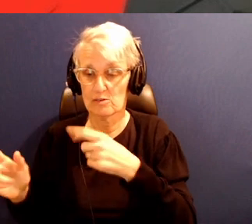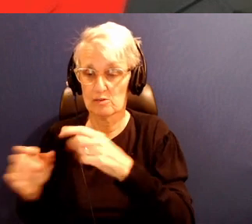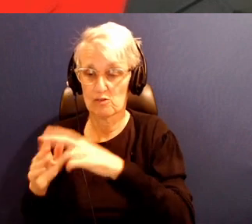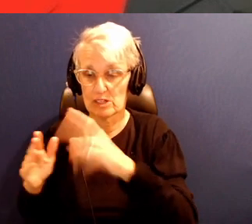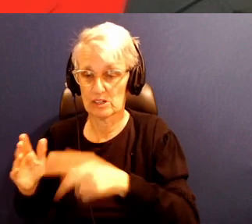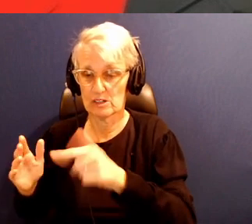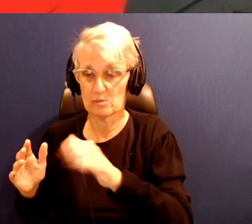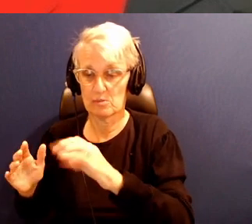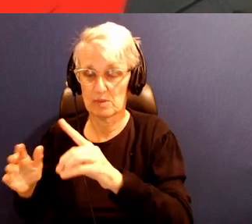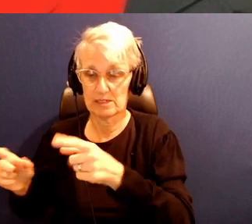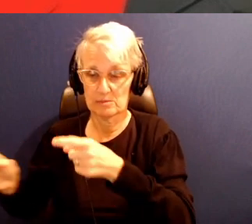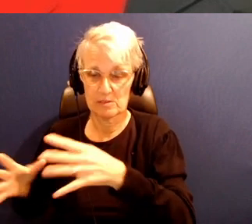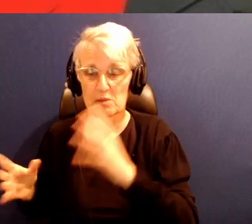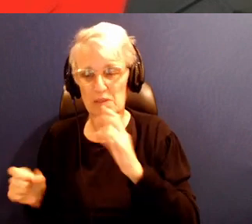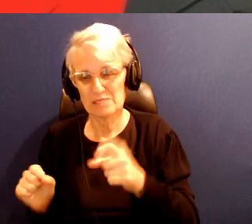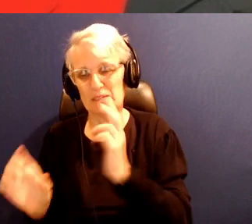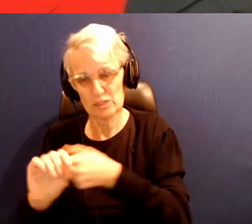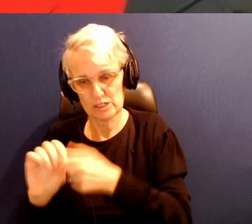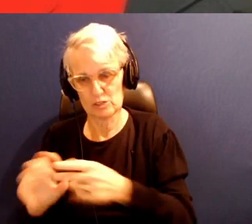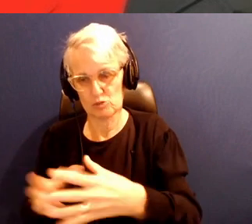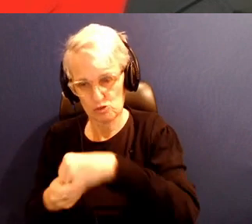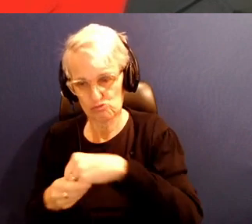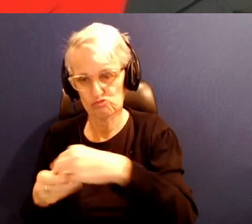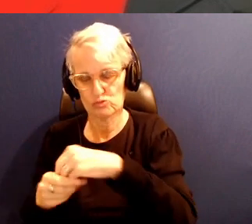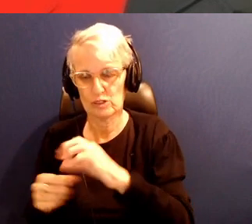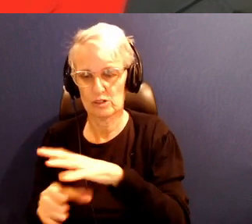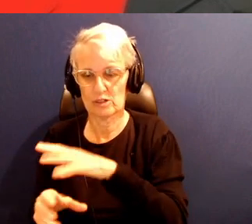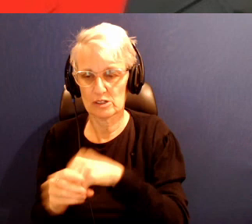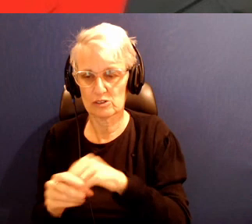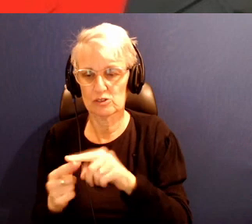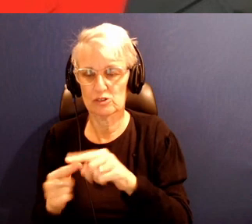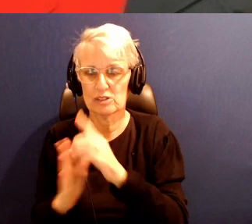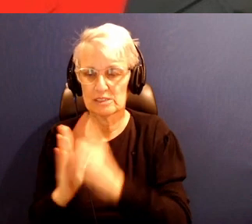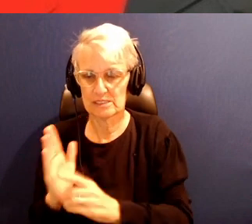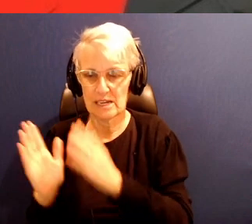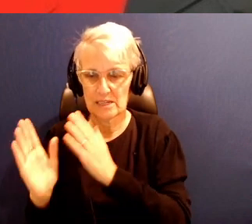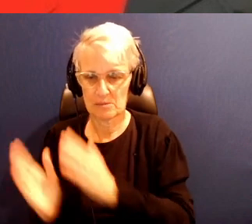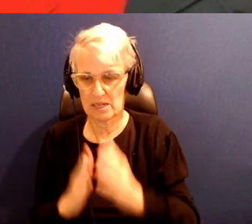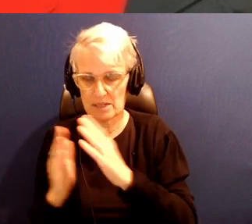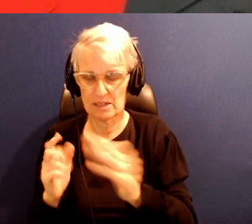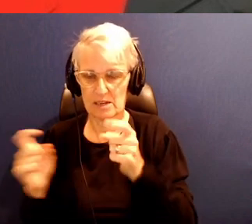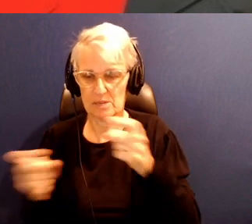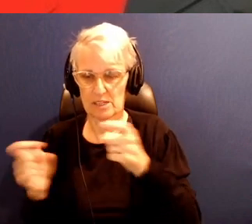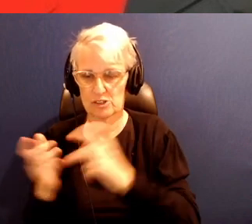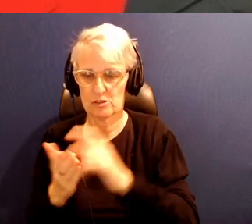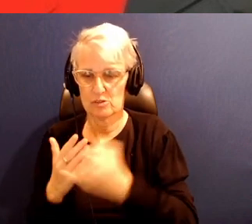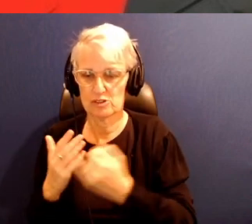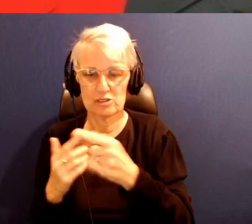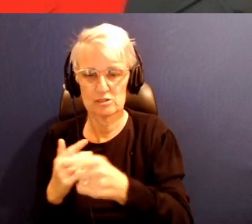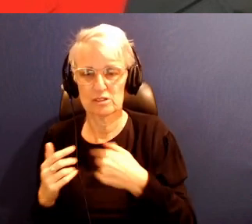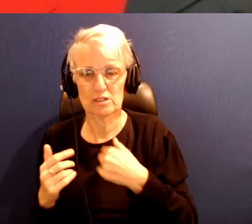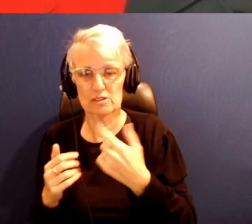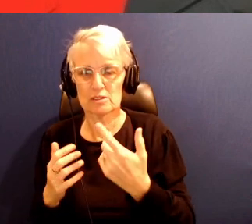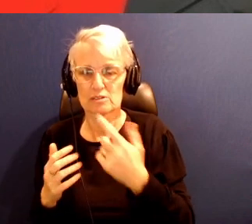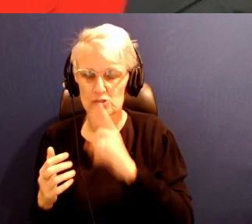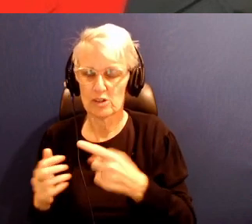management approach and do it in a participatory manner. This includes designing, planning, and managing projects in